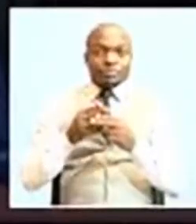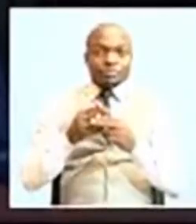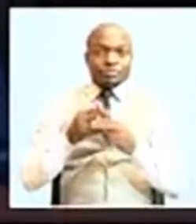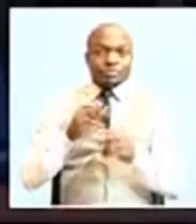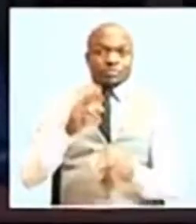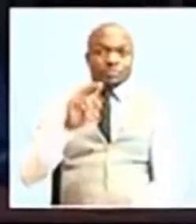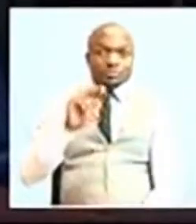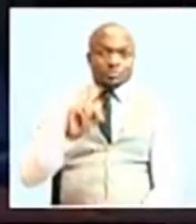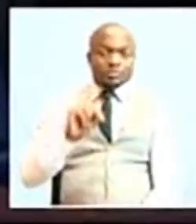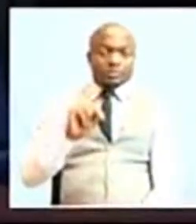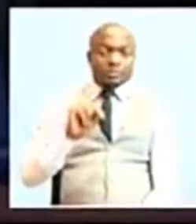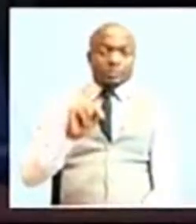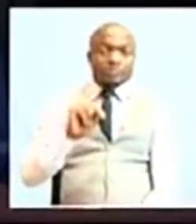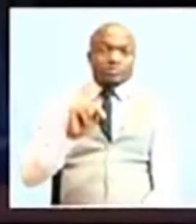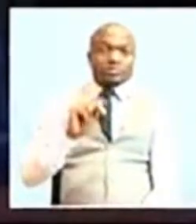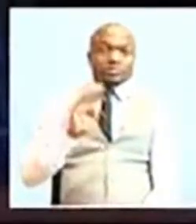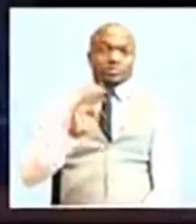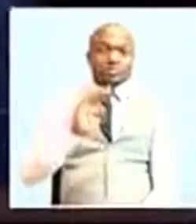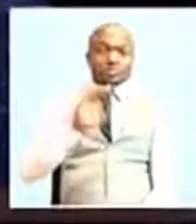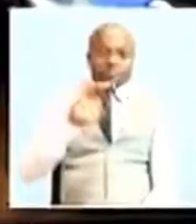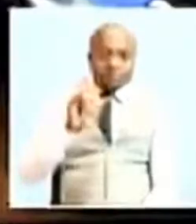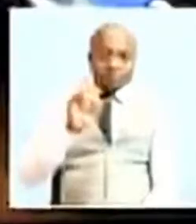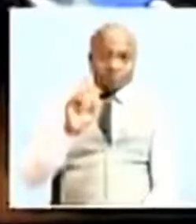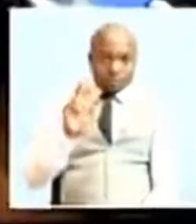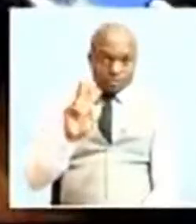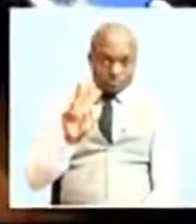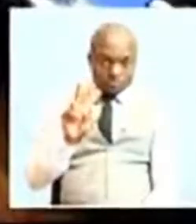Officer for SINAZONGWE Town Council. Thank you.